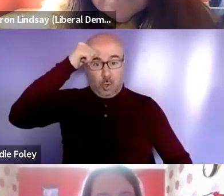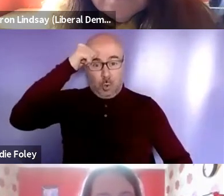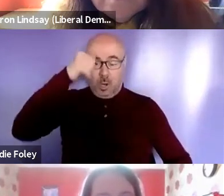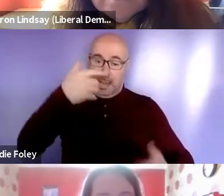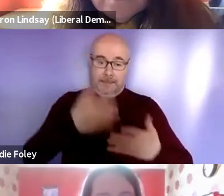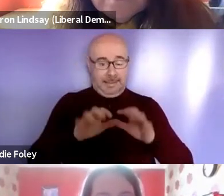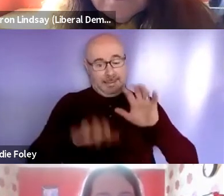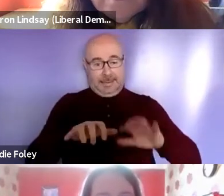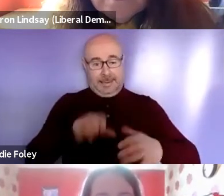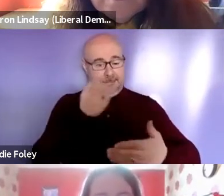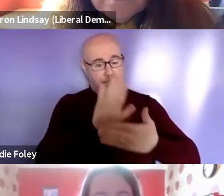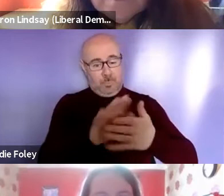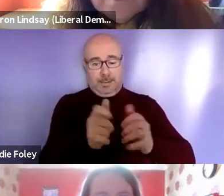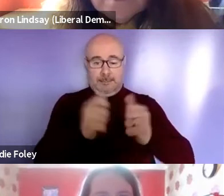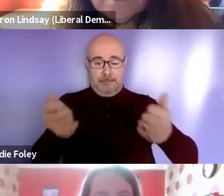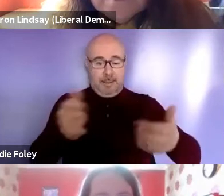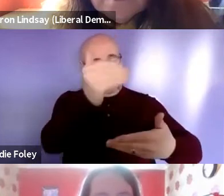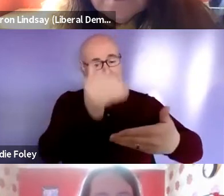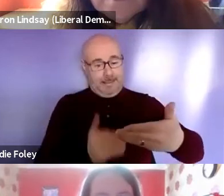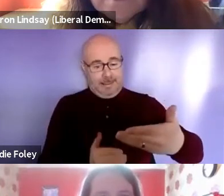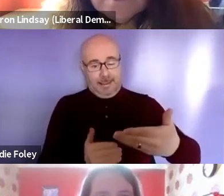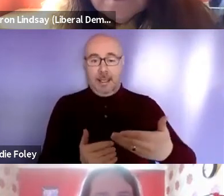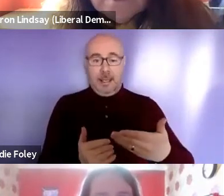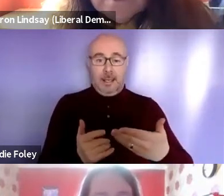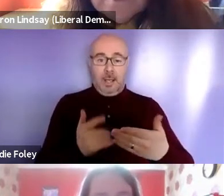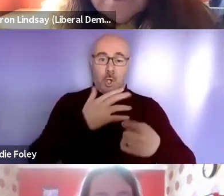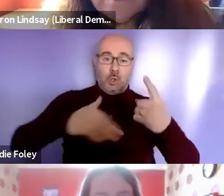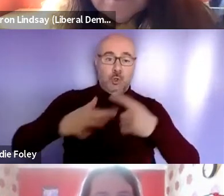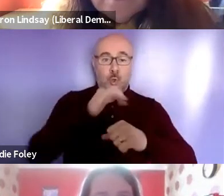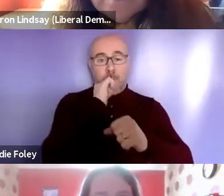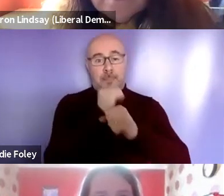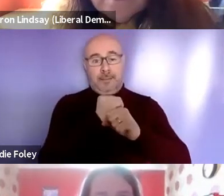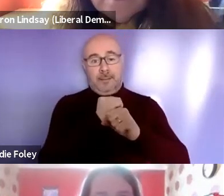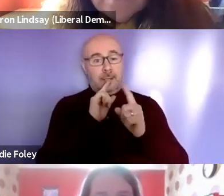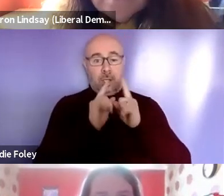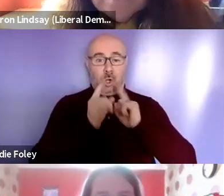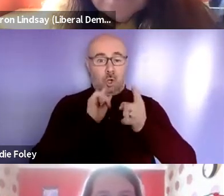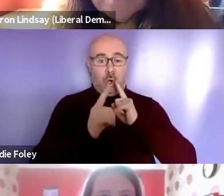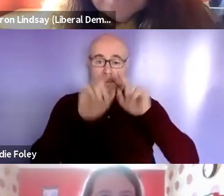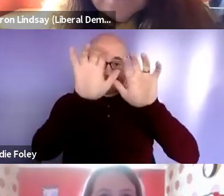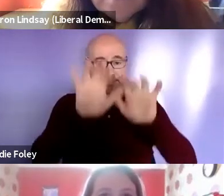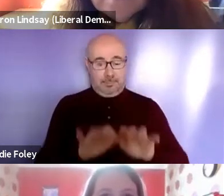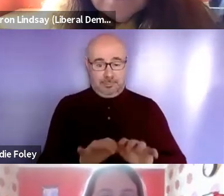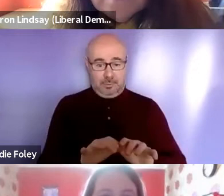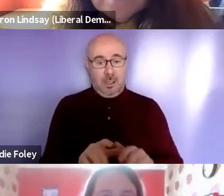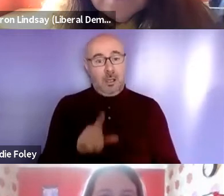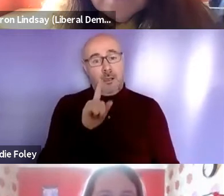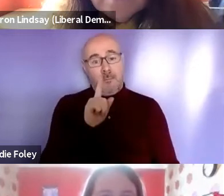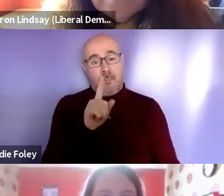it, when there's a moment to try and change society and then nothing actually changes? And again, it goes back